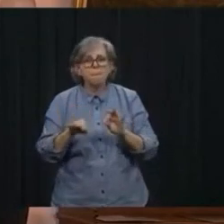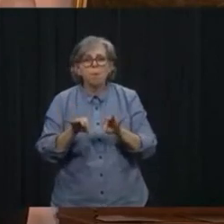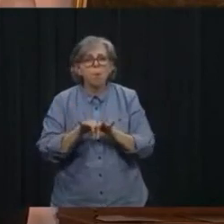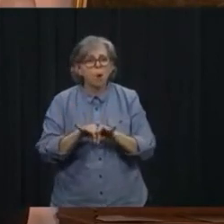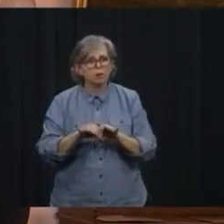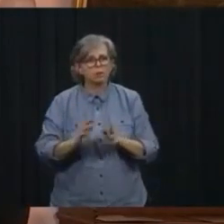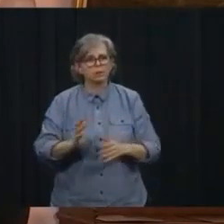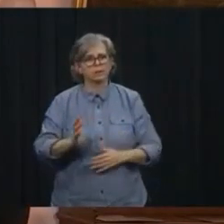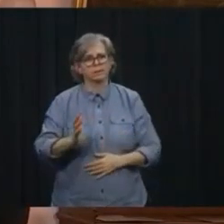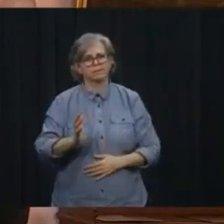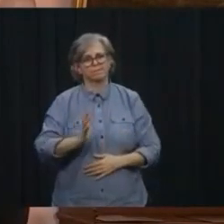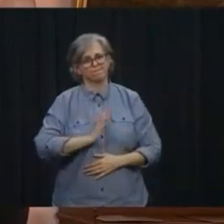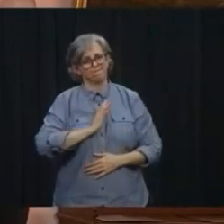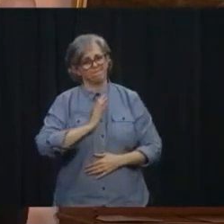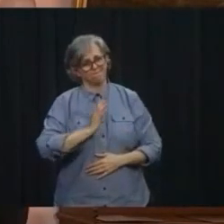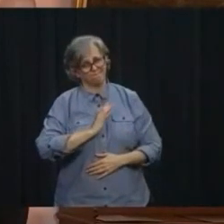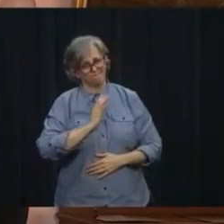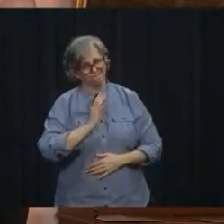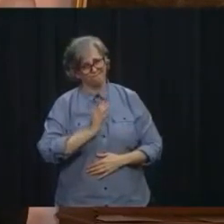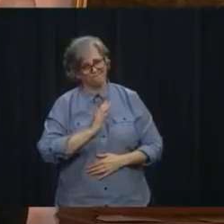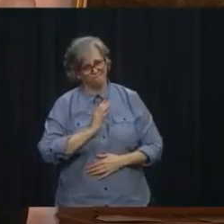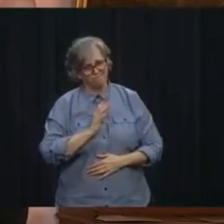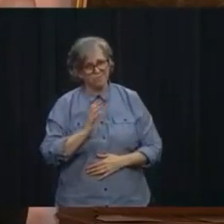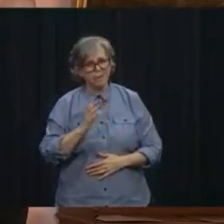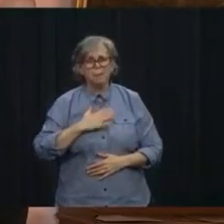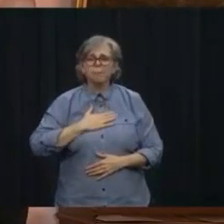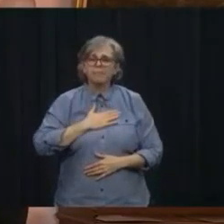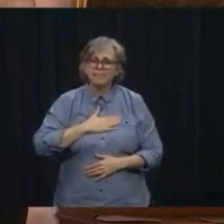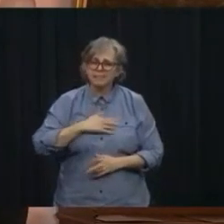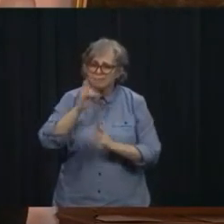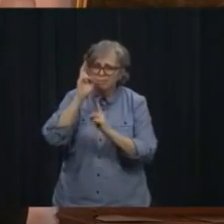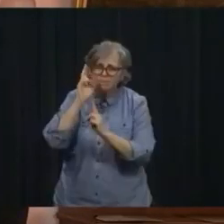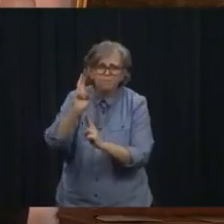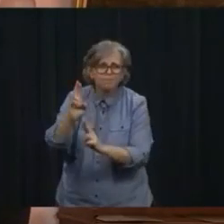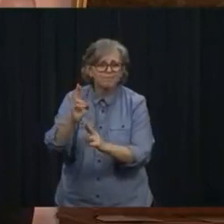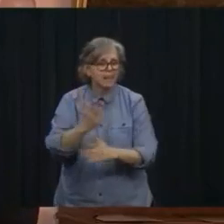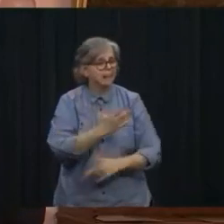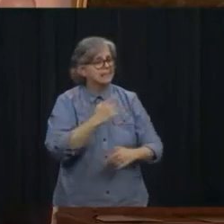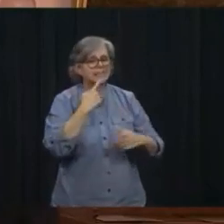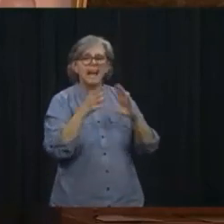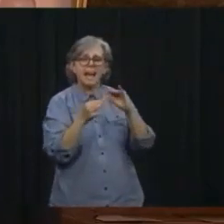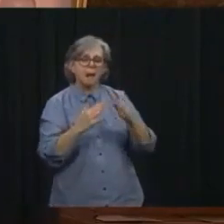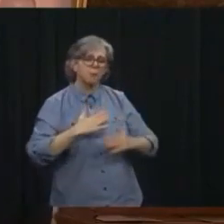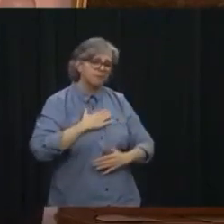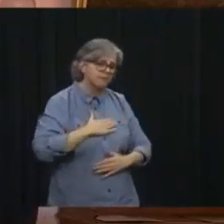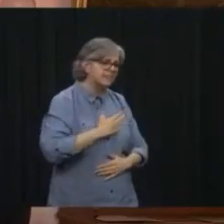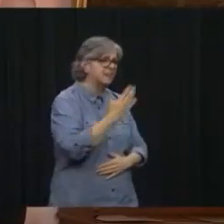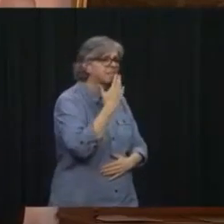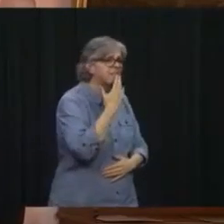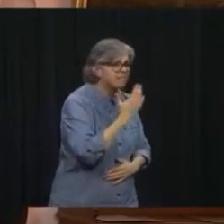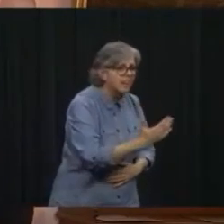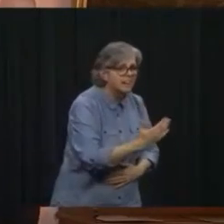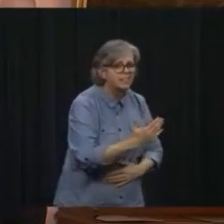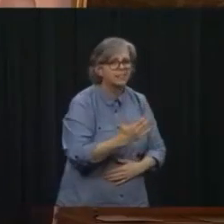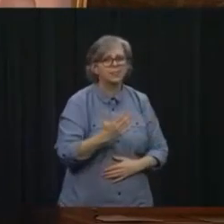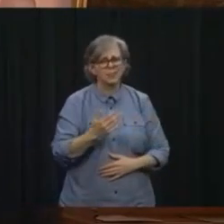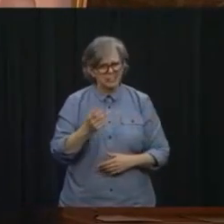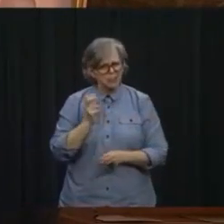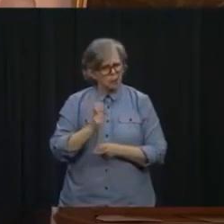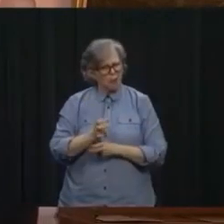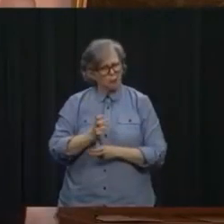make sure you include them and encourage them to ask any questions they have and share their feelings and take those seriously. We